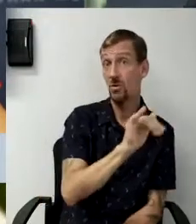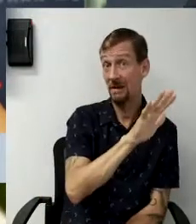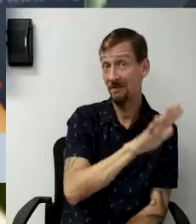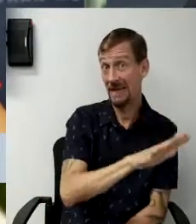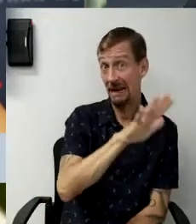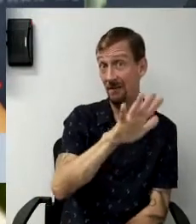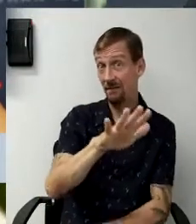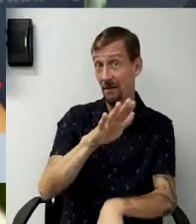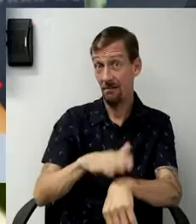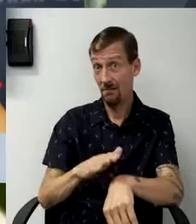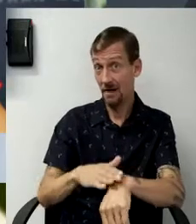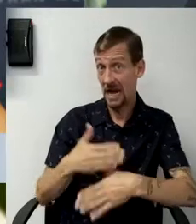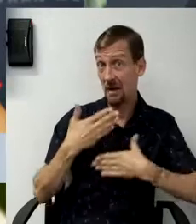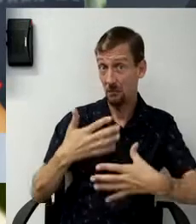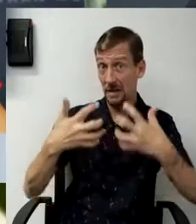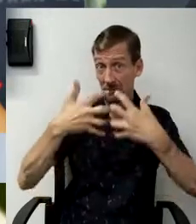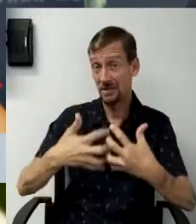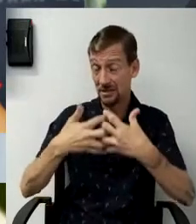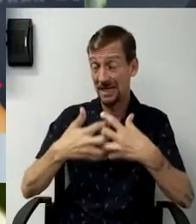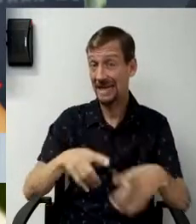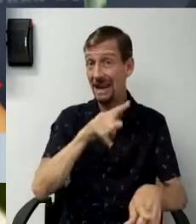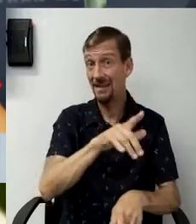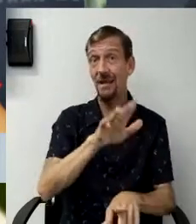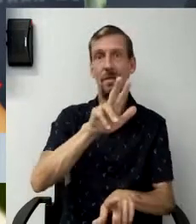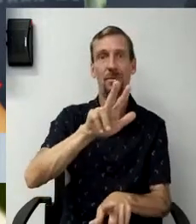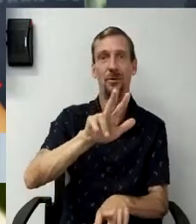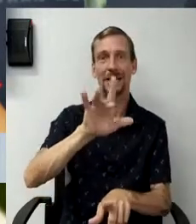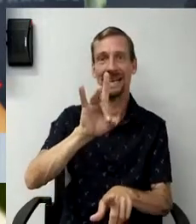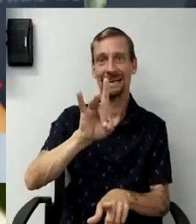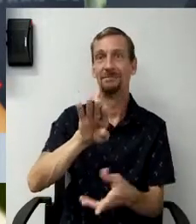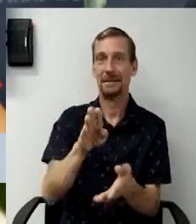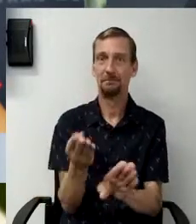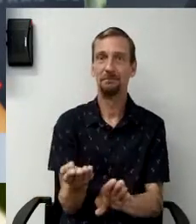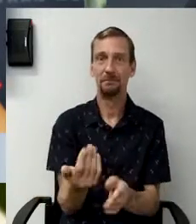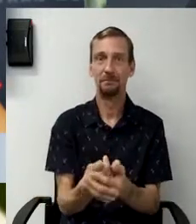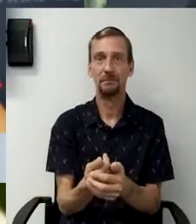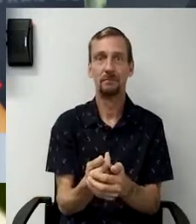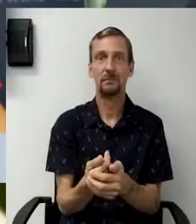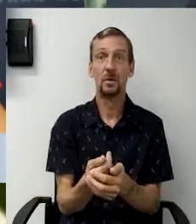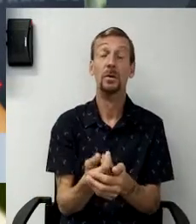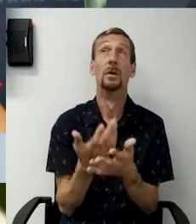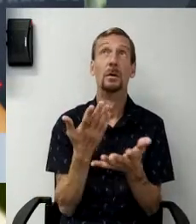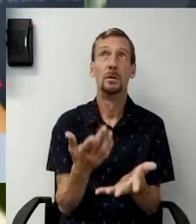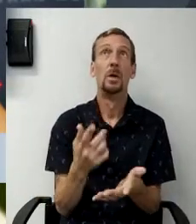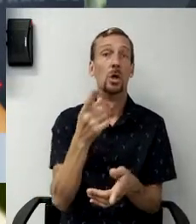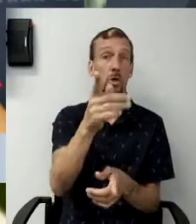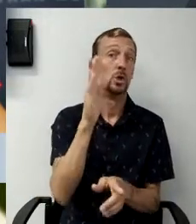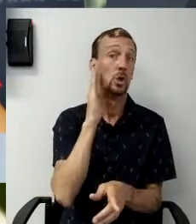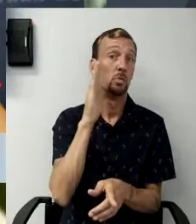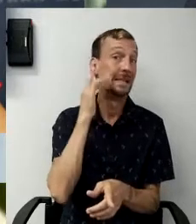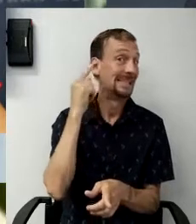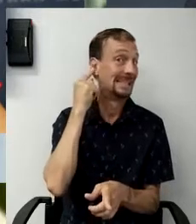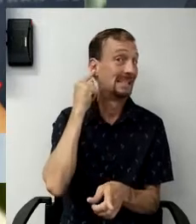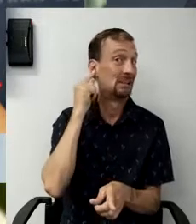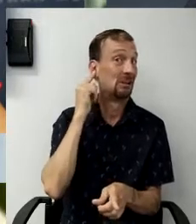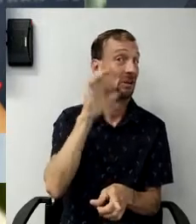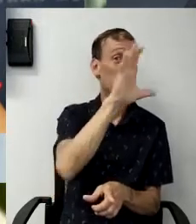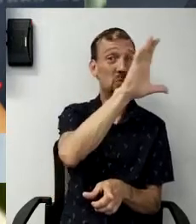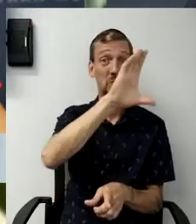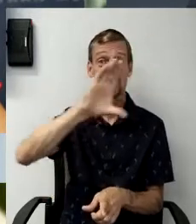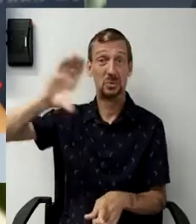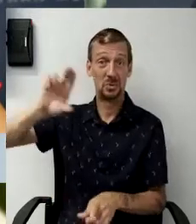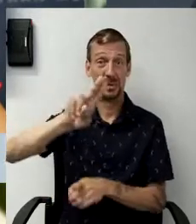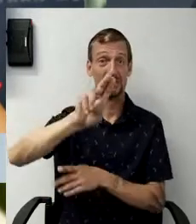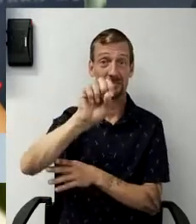55 that were on ventilators, 38 of them died. And so you do hear across the country, the